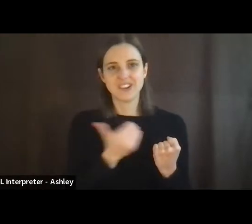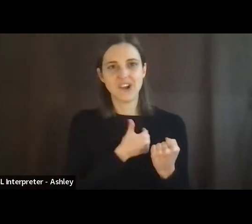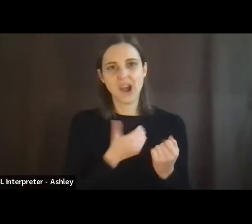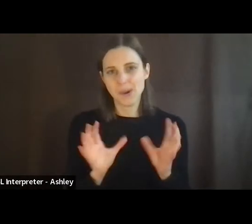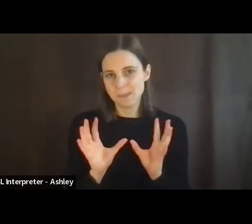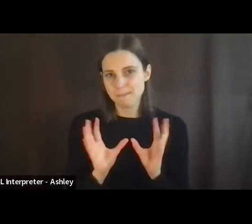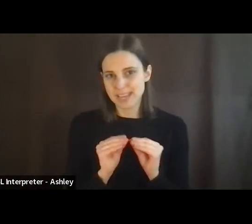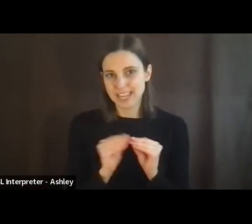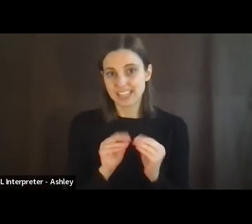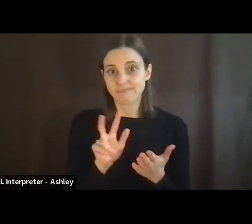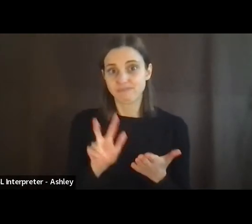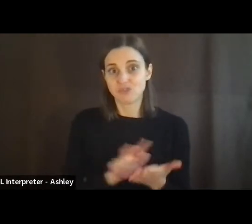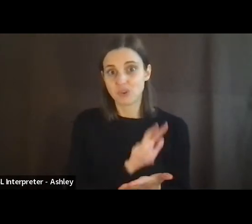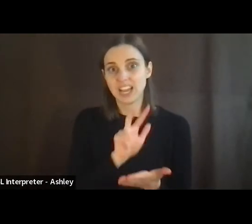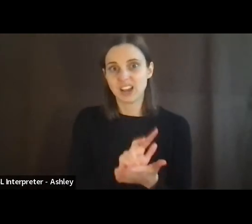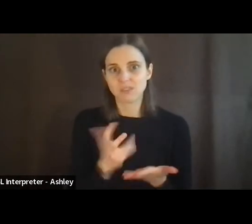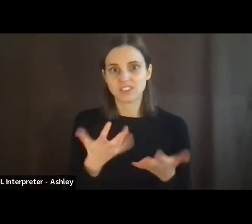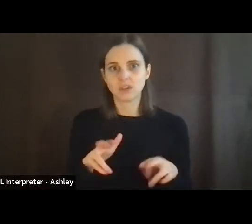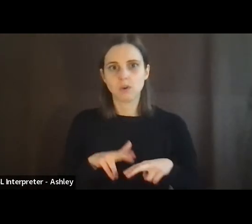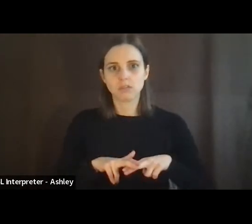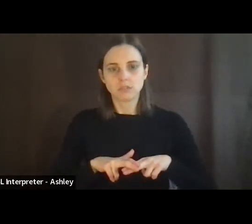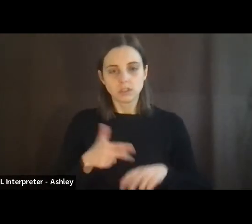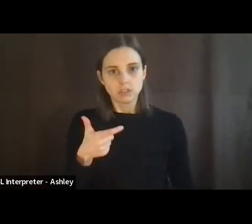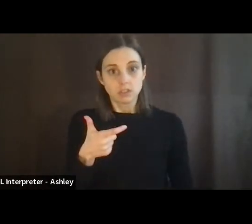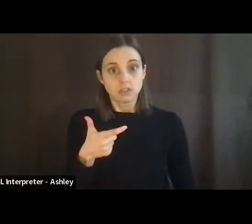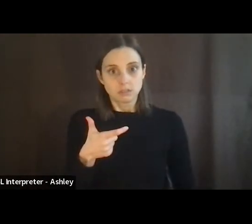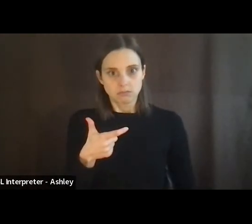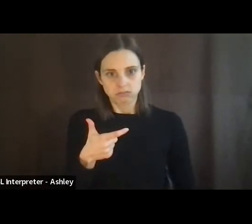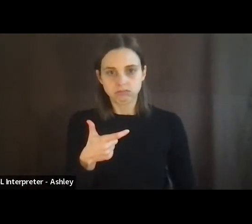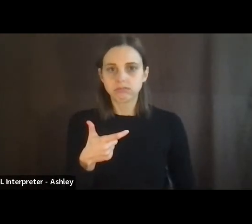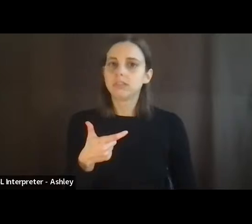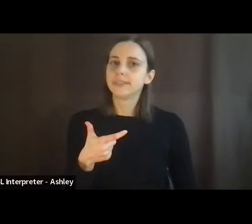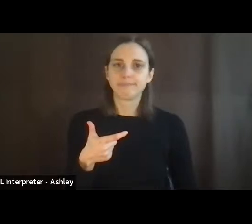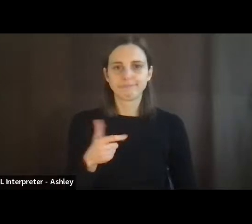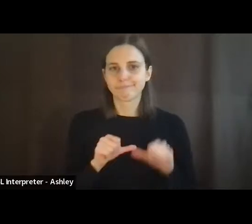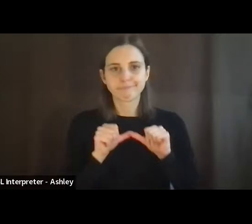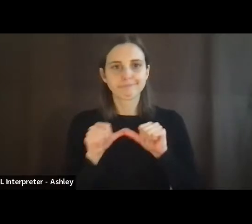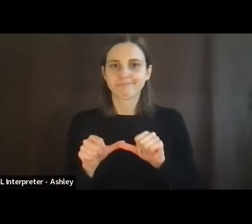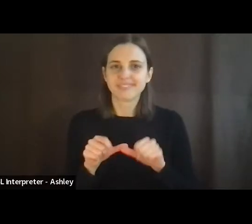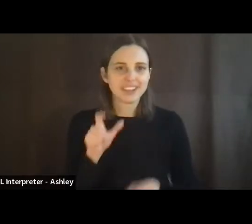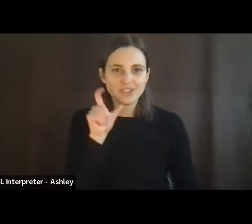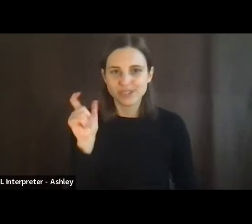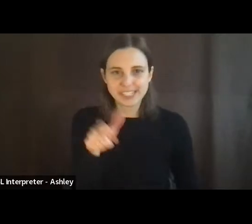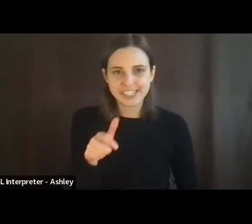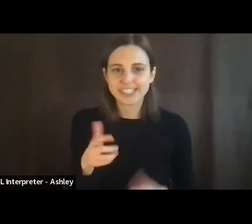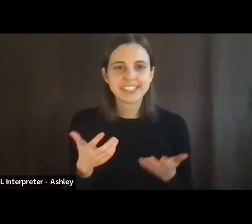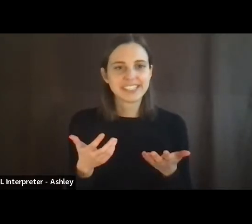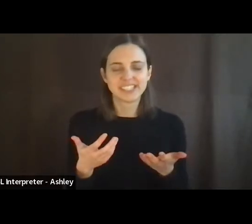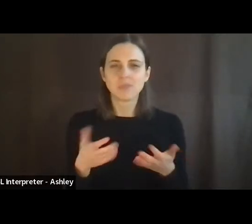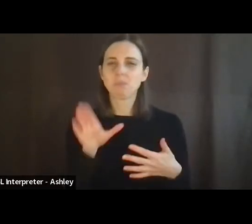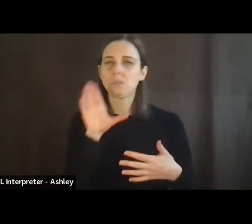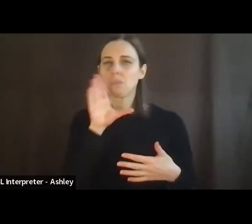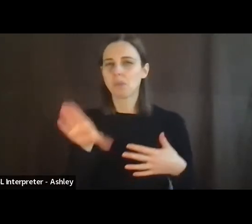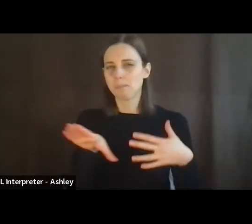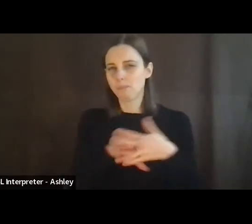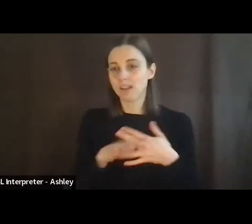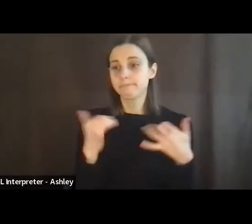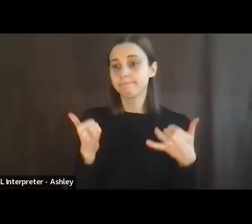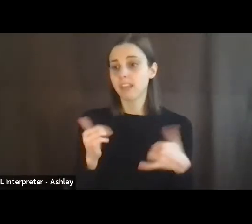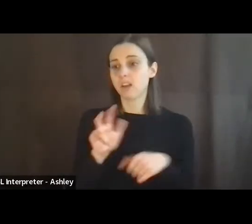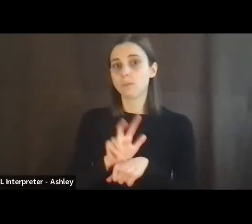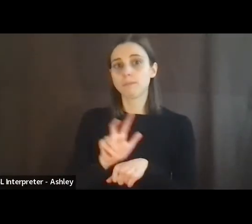sit here for 3 hours. So we're going to take a break. It's 3:58. We'll come back at